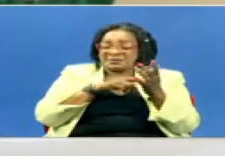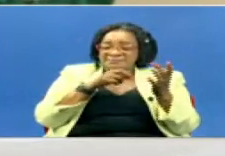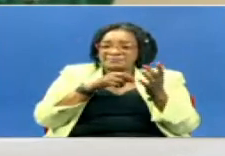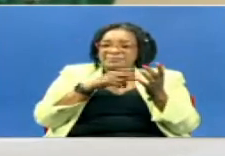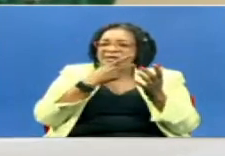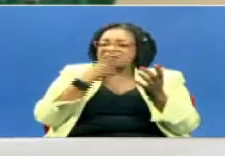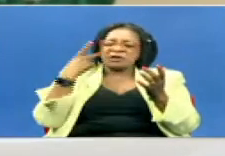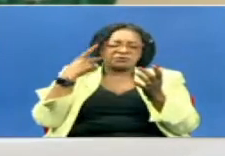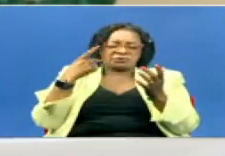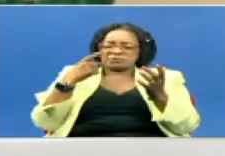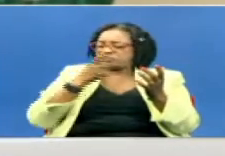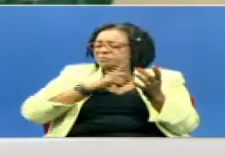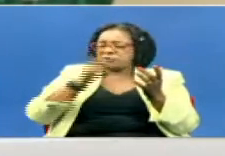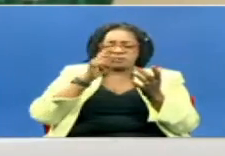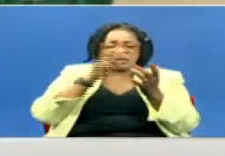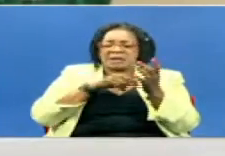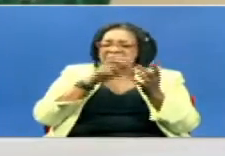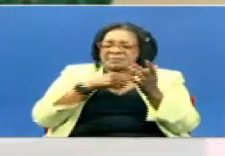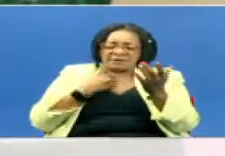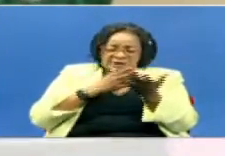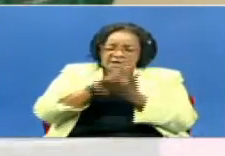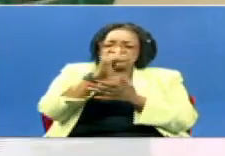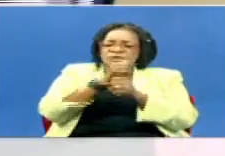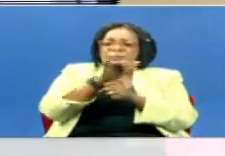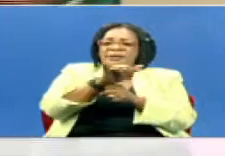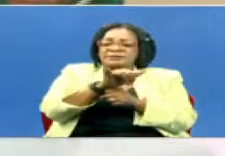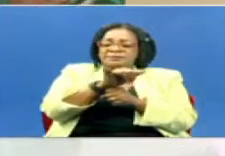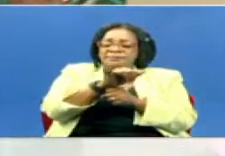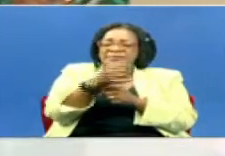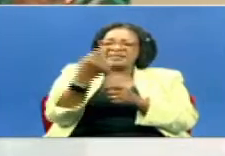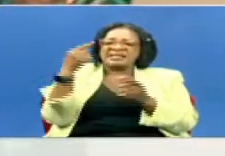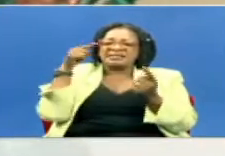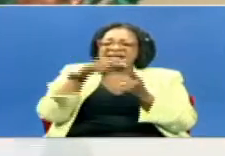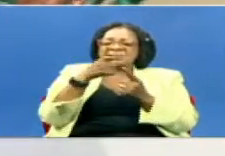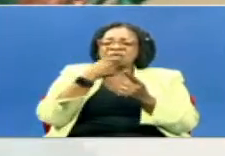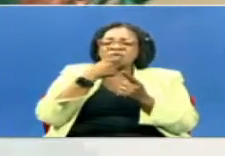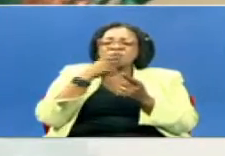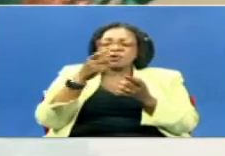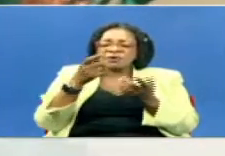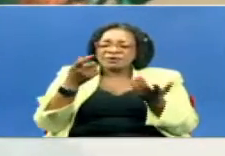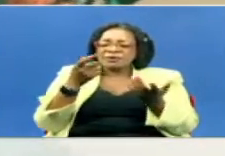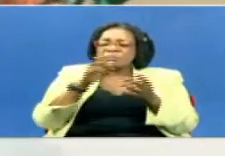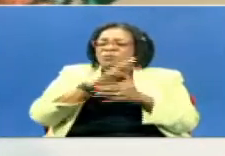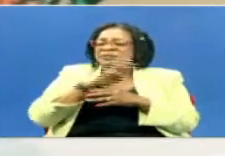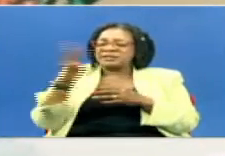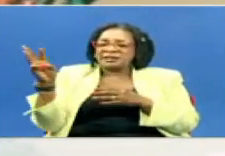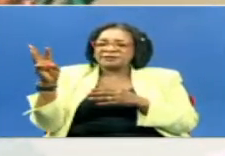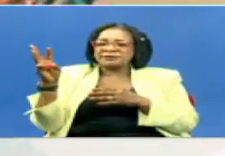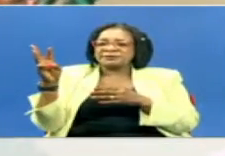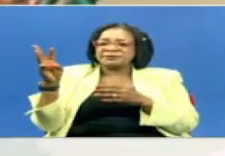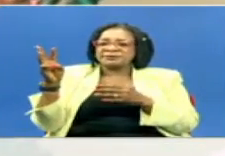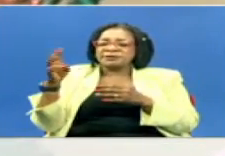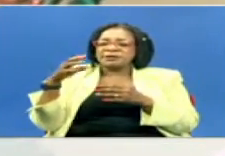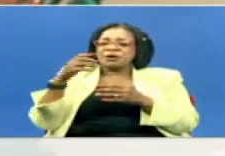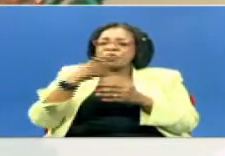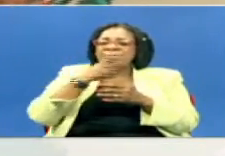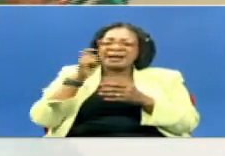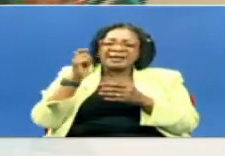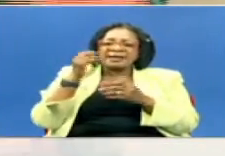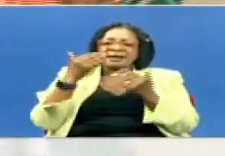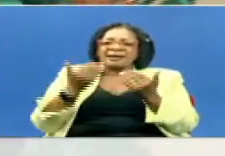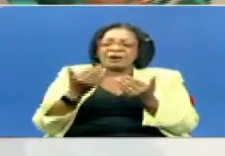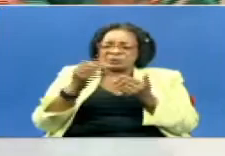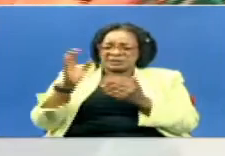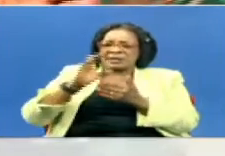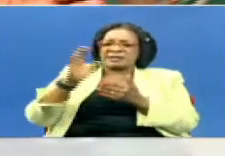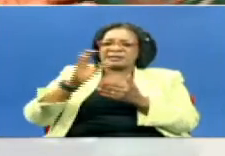not Ukambani. They have a right to do so. They are targeting Luo Nyanza, they are targeting Western. My friend Oparanya is a candidate